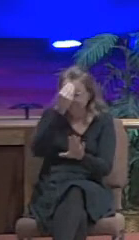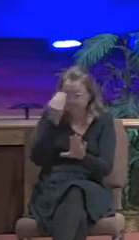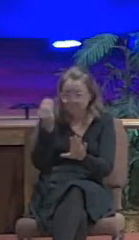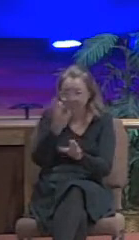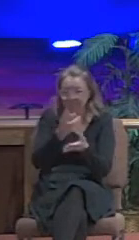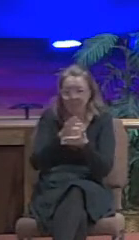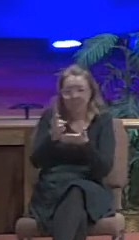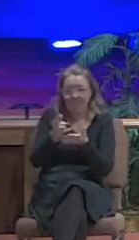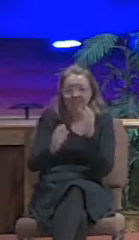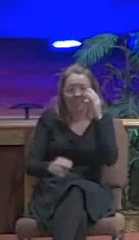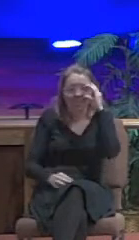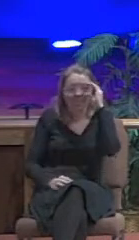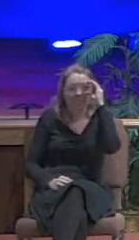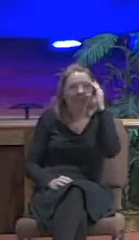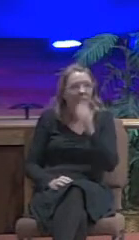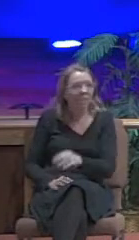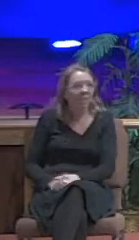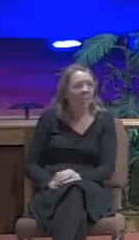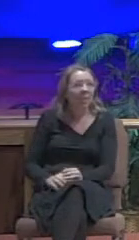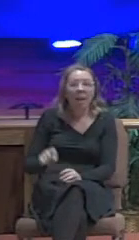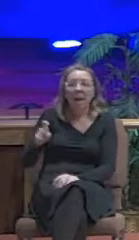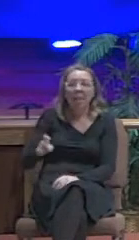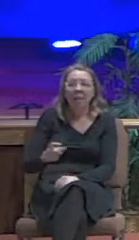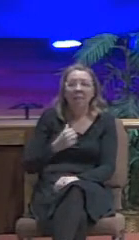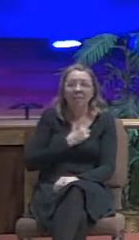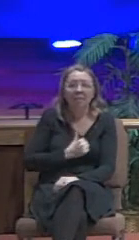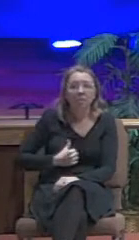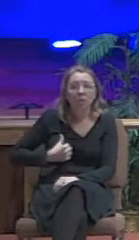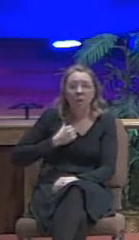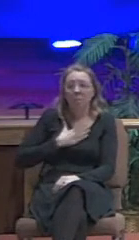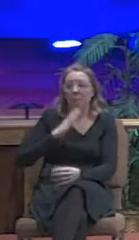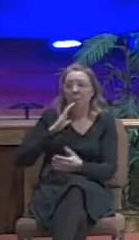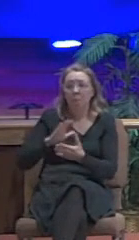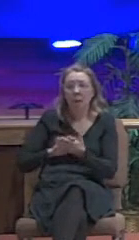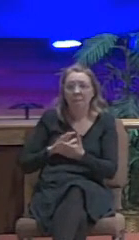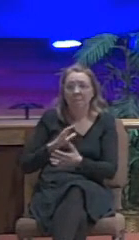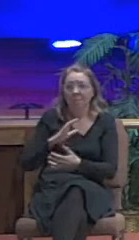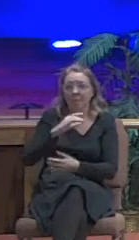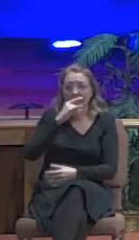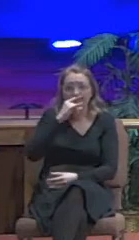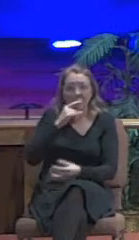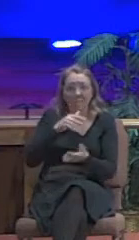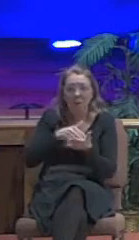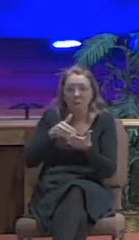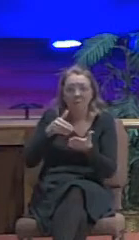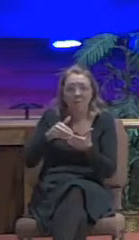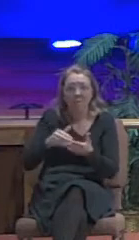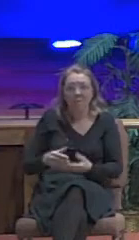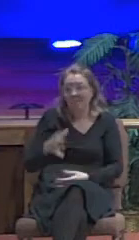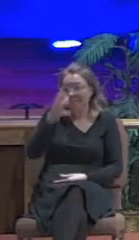I have to apologize to my wife and kids frequently. Daddy screwed up today.